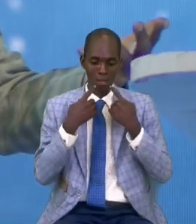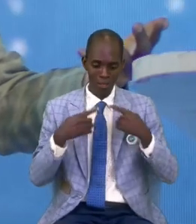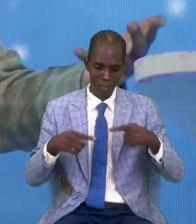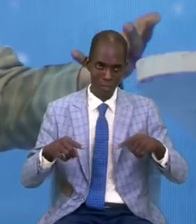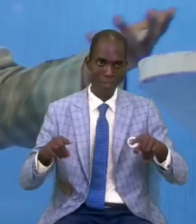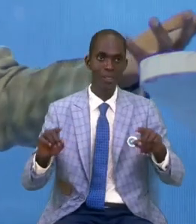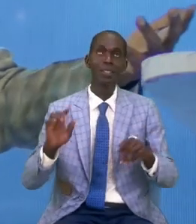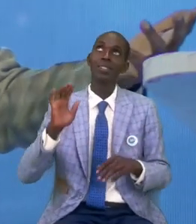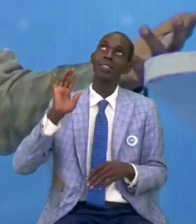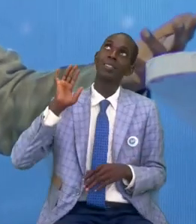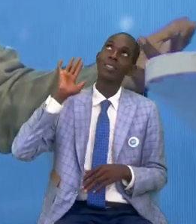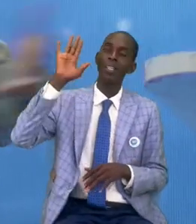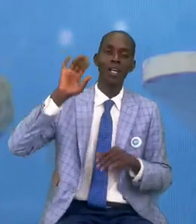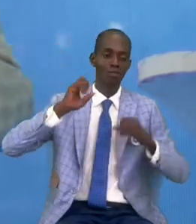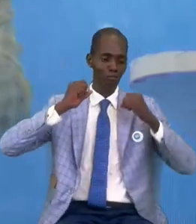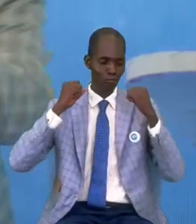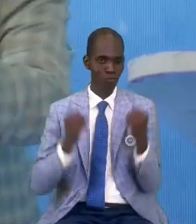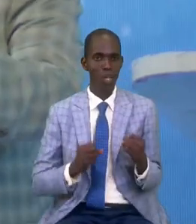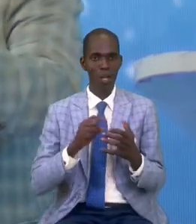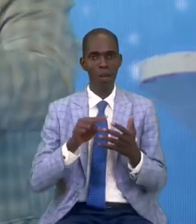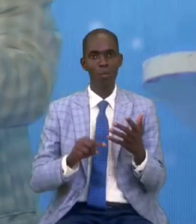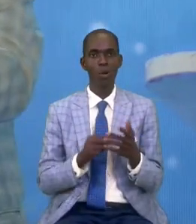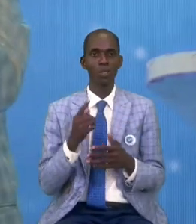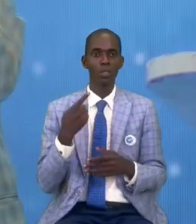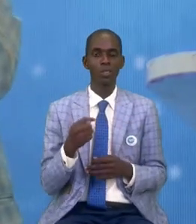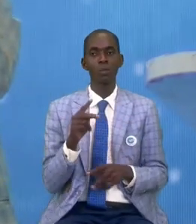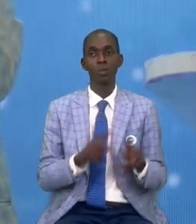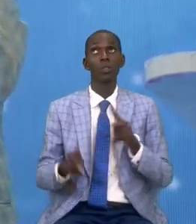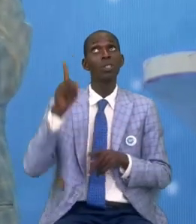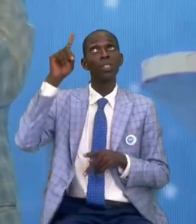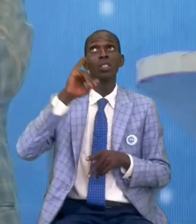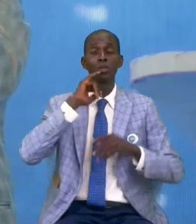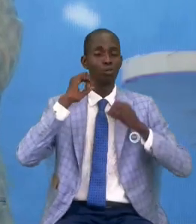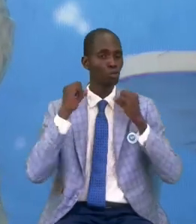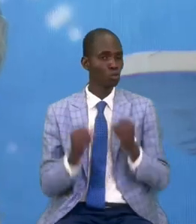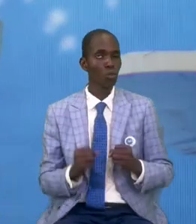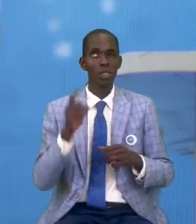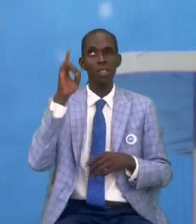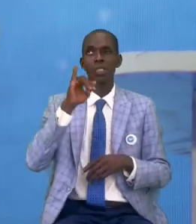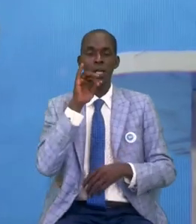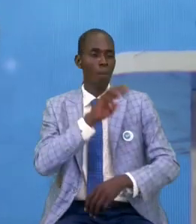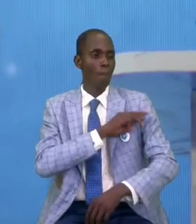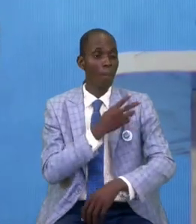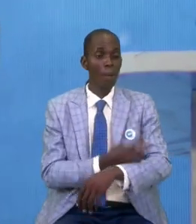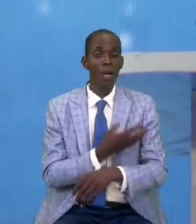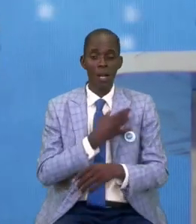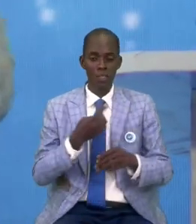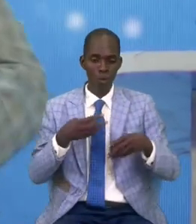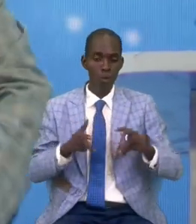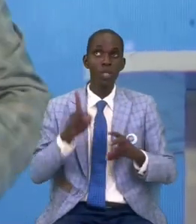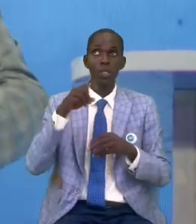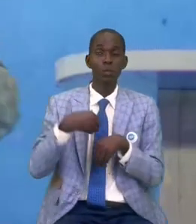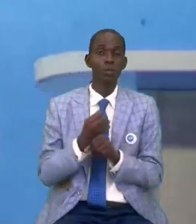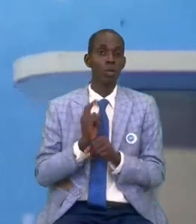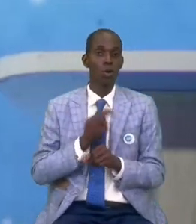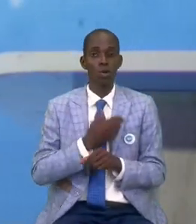strong, is mighty, and the way he makes us know that is to demonstrate and to declare and